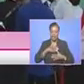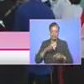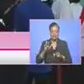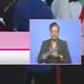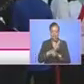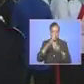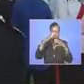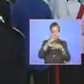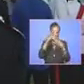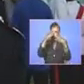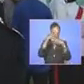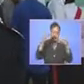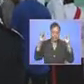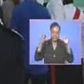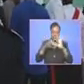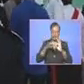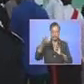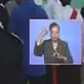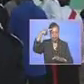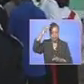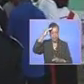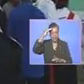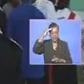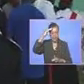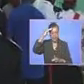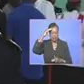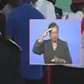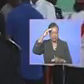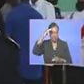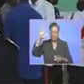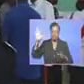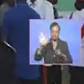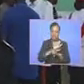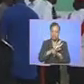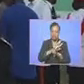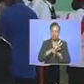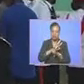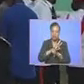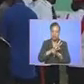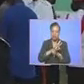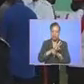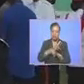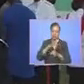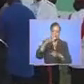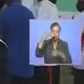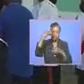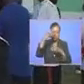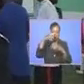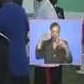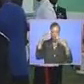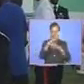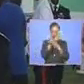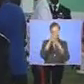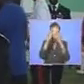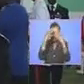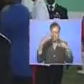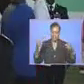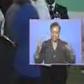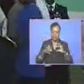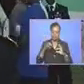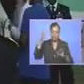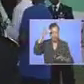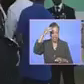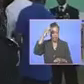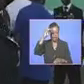Minister, Mr. Hubert A. Minnis. I enjoyed the full confidence of the former Prime Minister, Mr. Perry Gladstone Christie. I enjoyed the